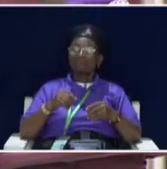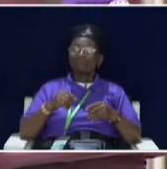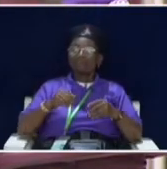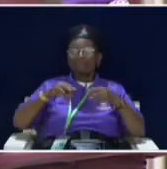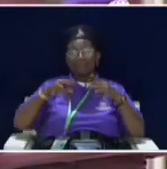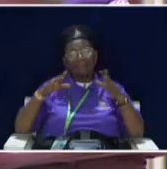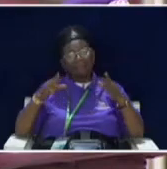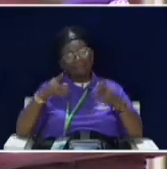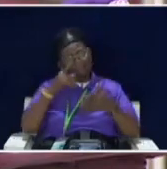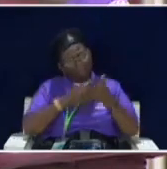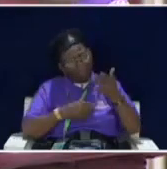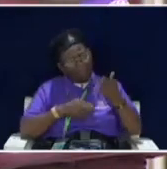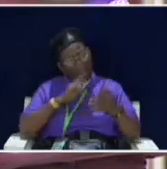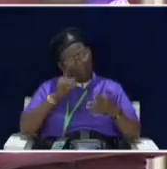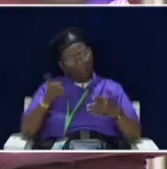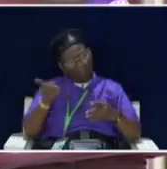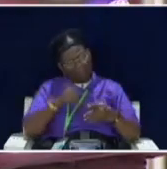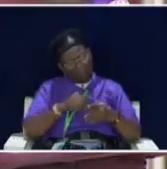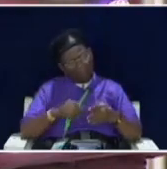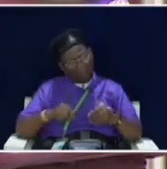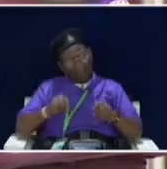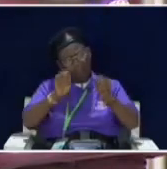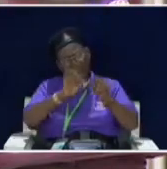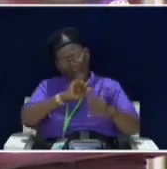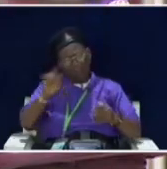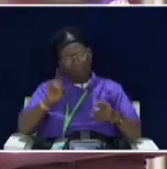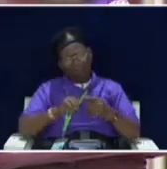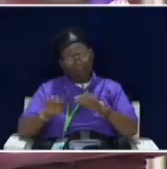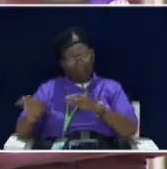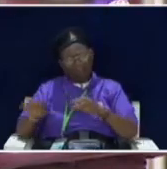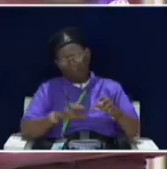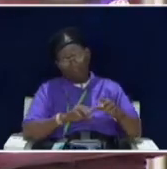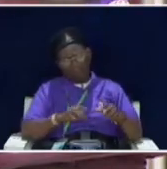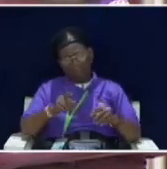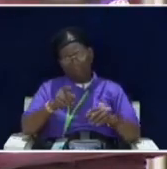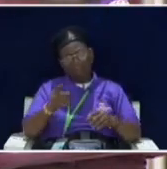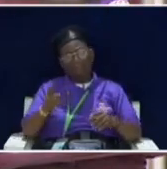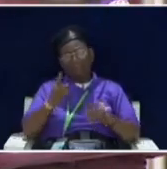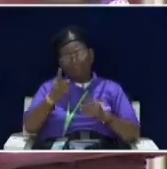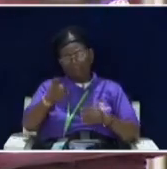what are you trying to do? You want to carry me into the air? No, leave me on the ground